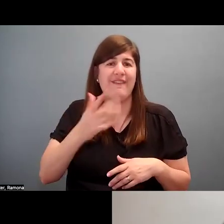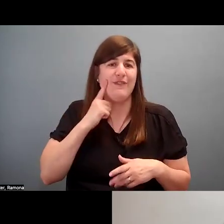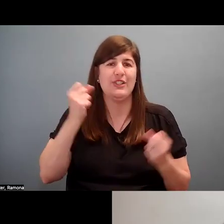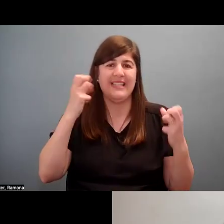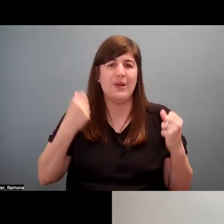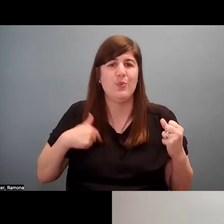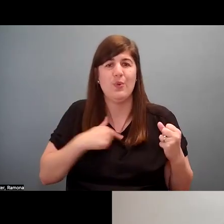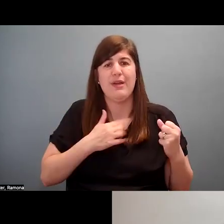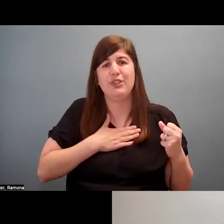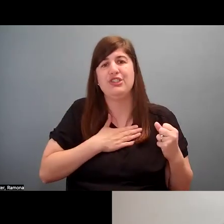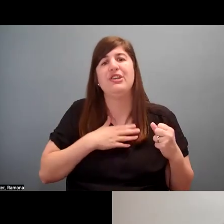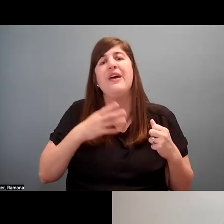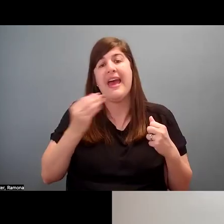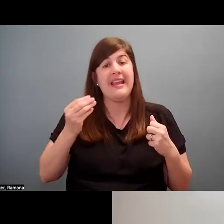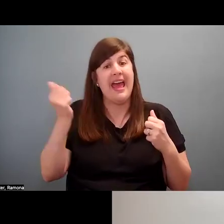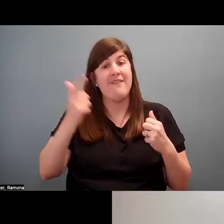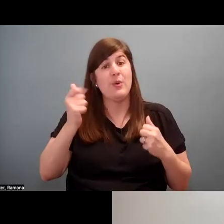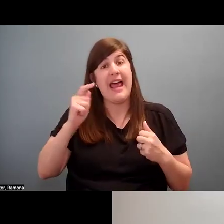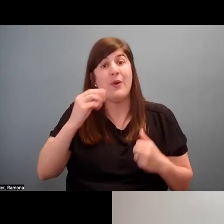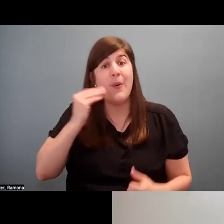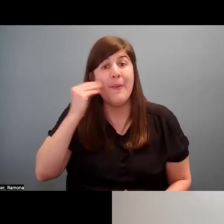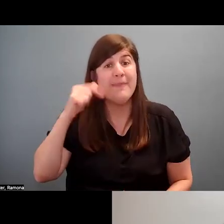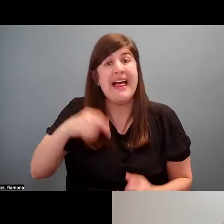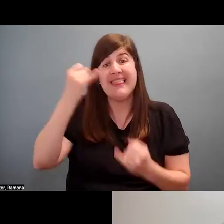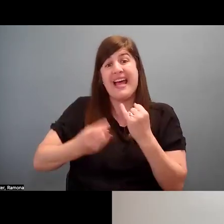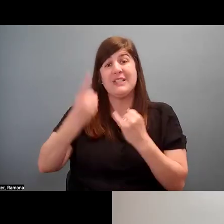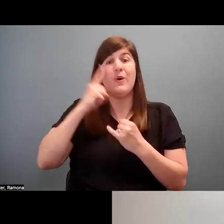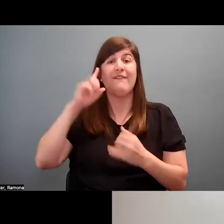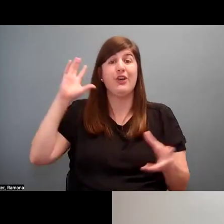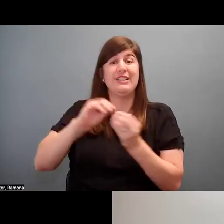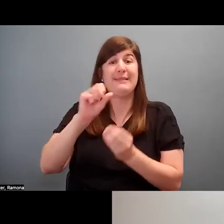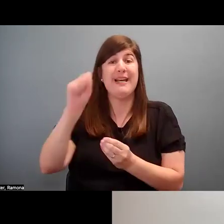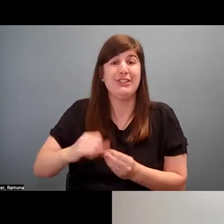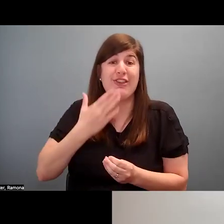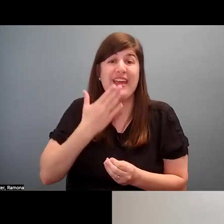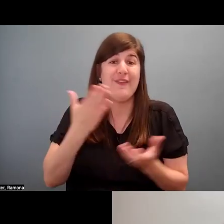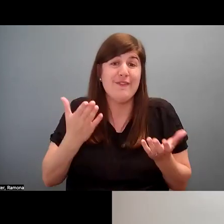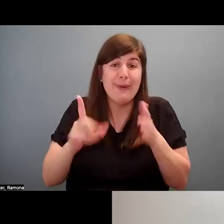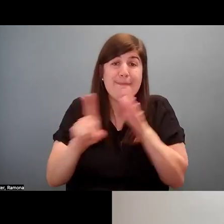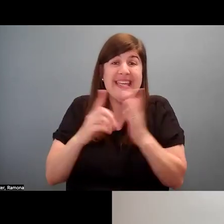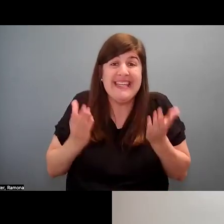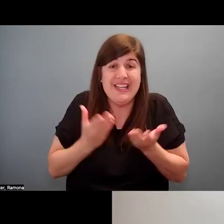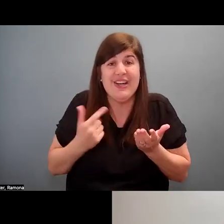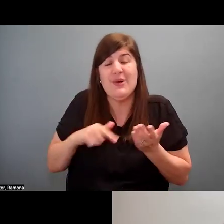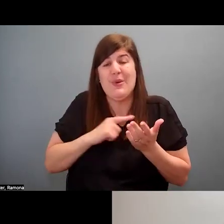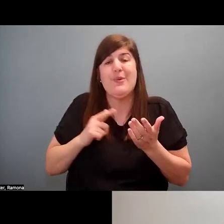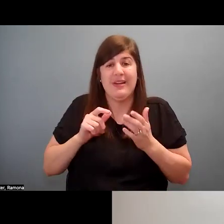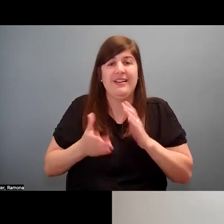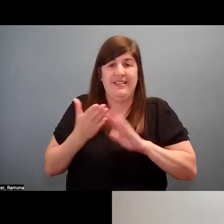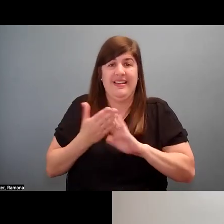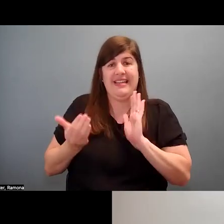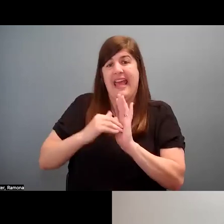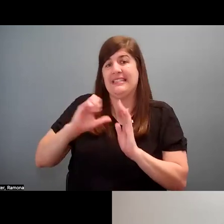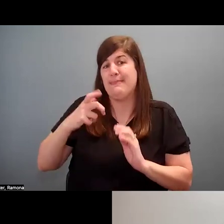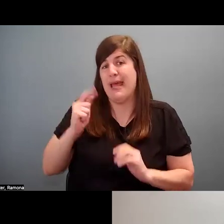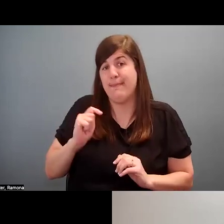We appreciate you. Everybody at home, this was the last one of the semester. Thank you for being here. We will get up and running again in